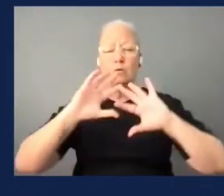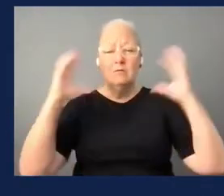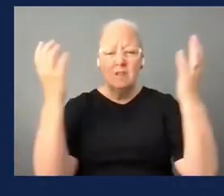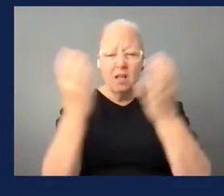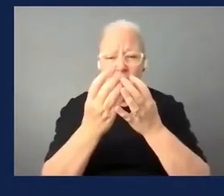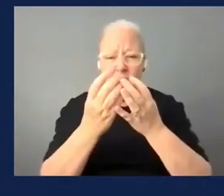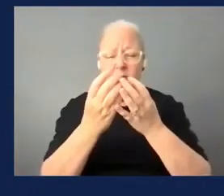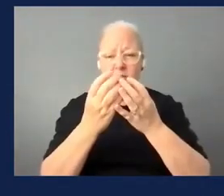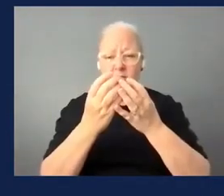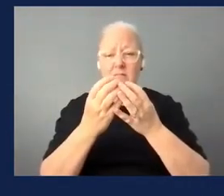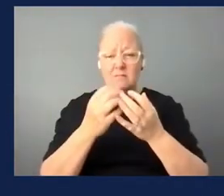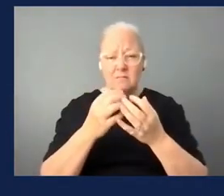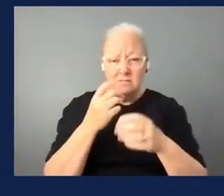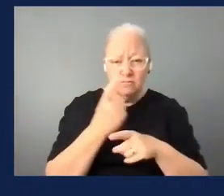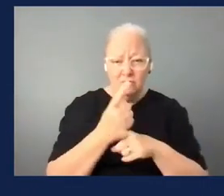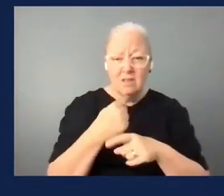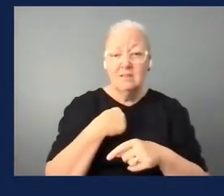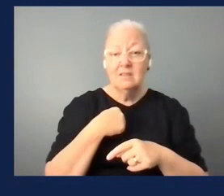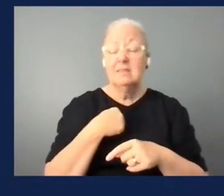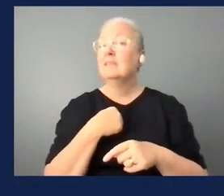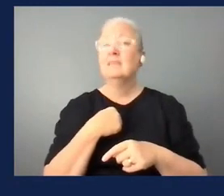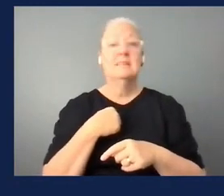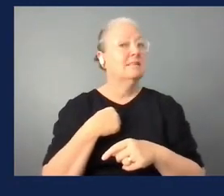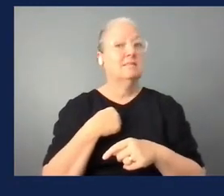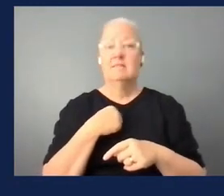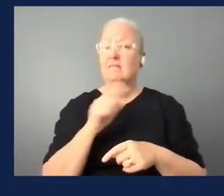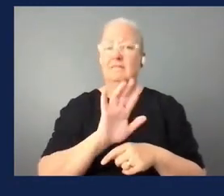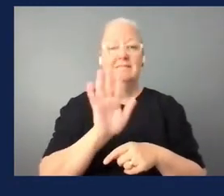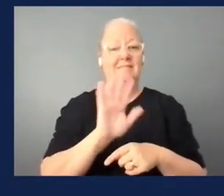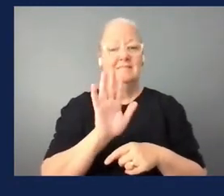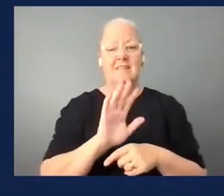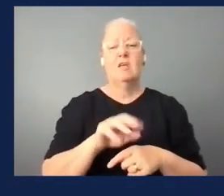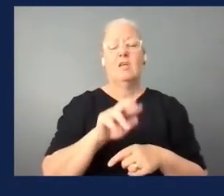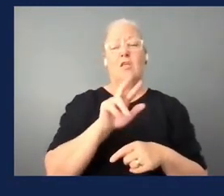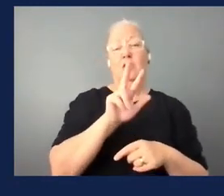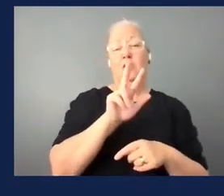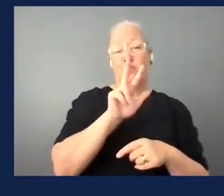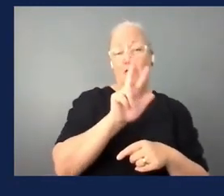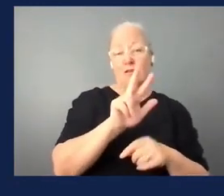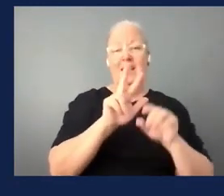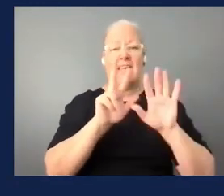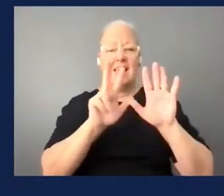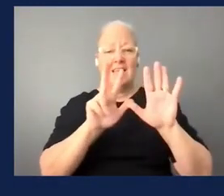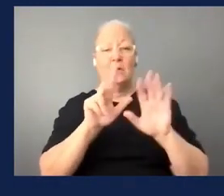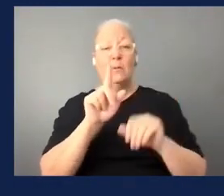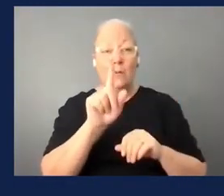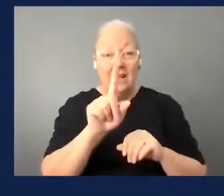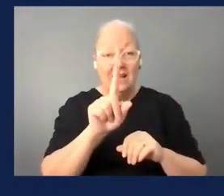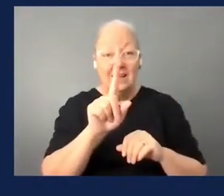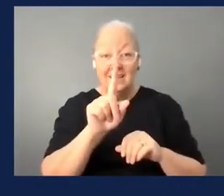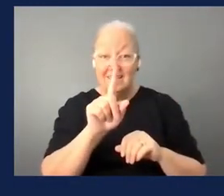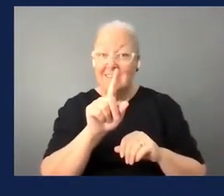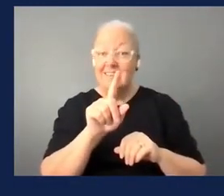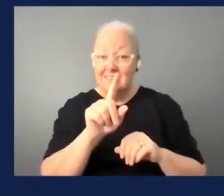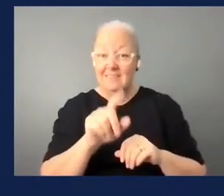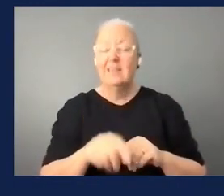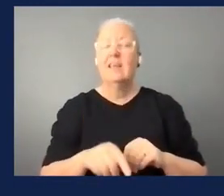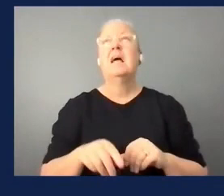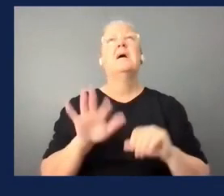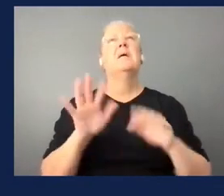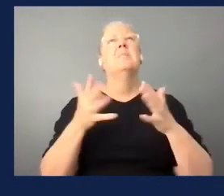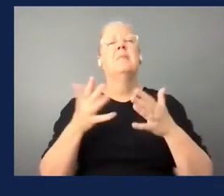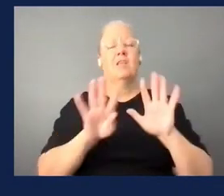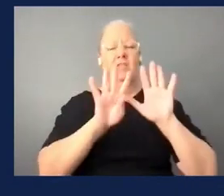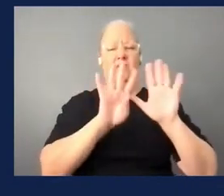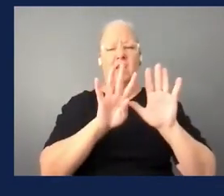No, I believe it is 381 among 90 grounds, 381